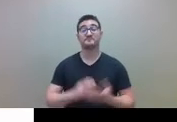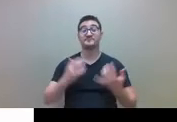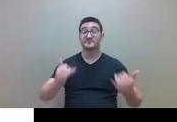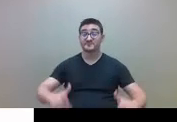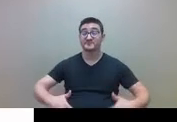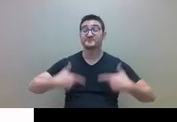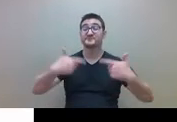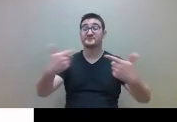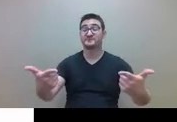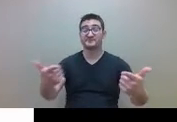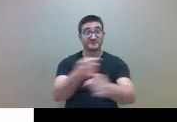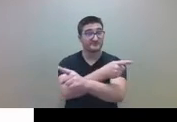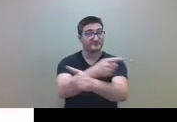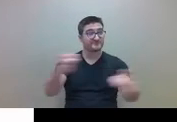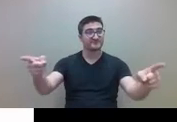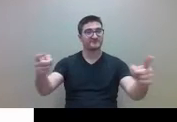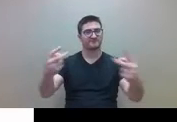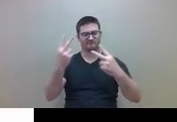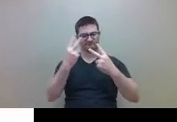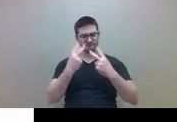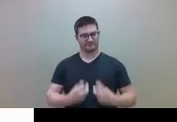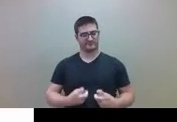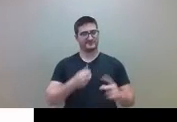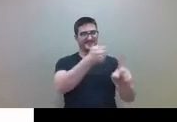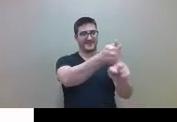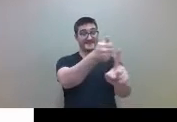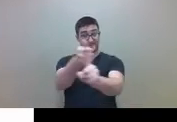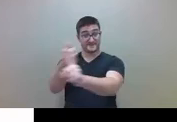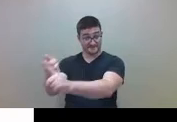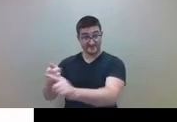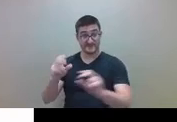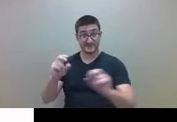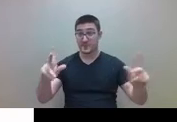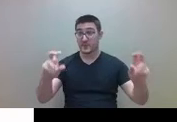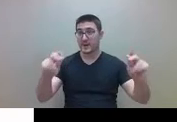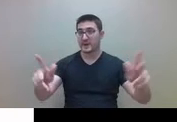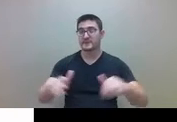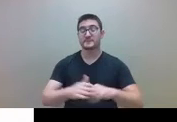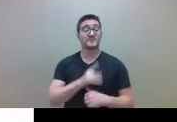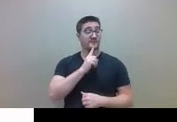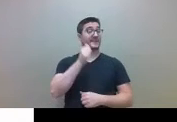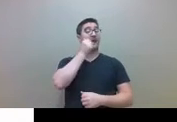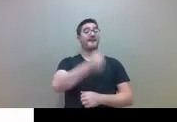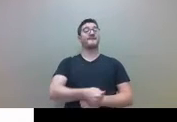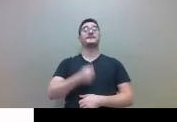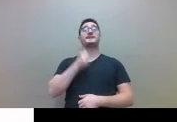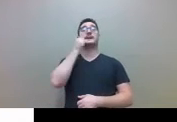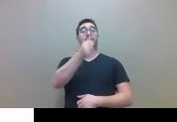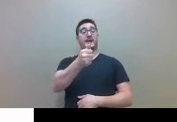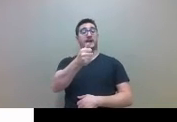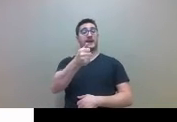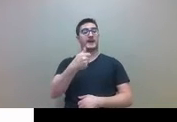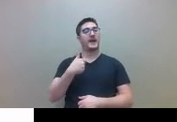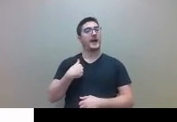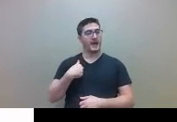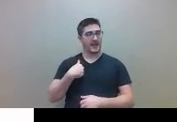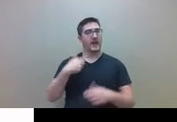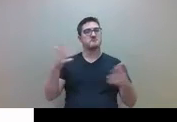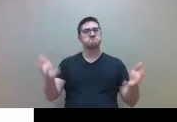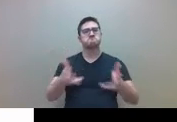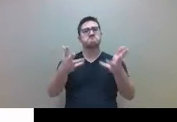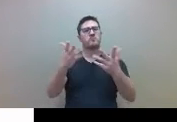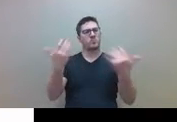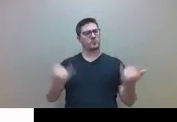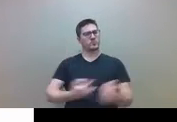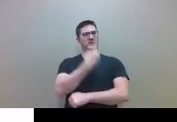is something that I encourage caregivers to do every single day. On a scale of 1 to 10, how do you